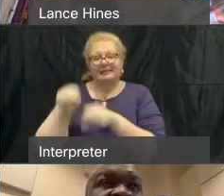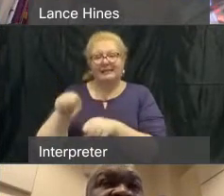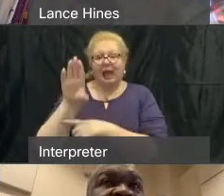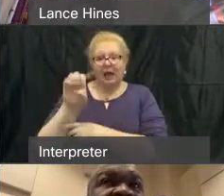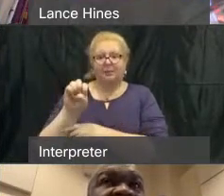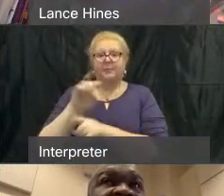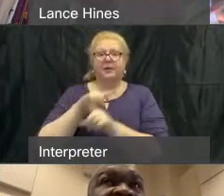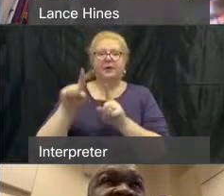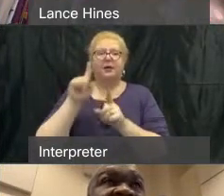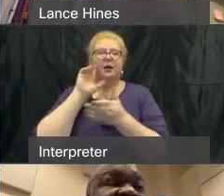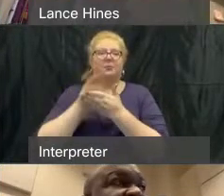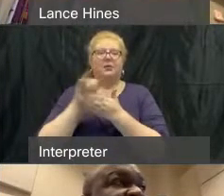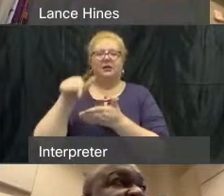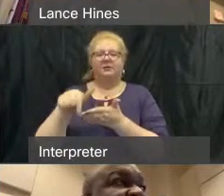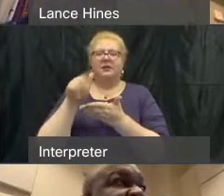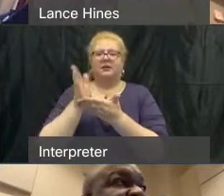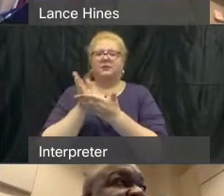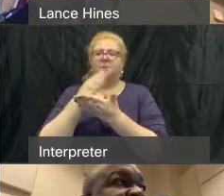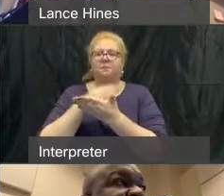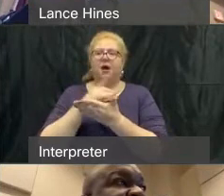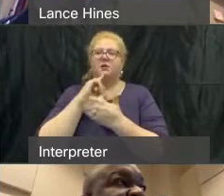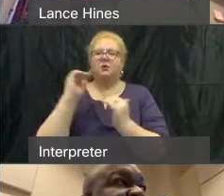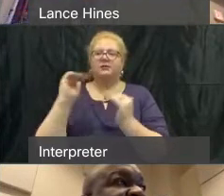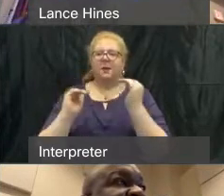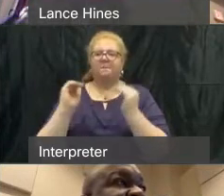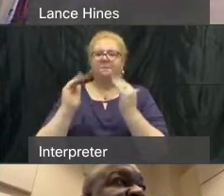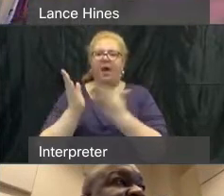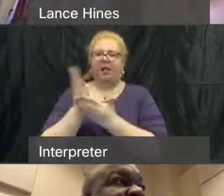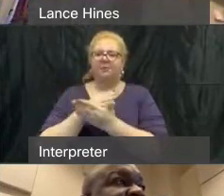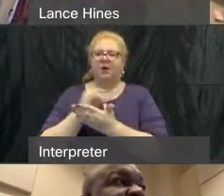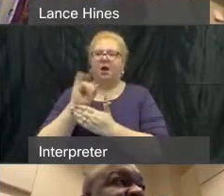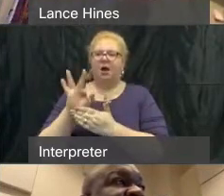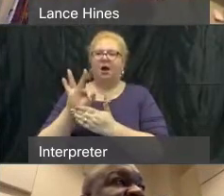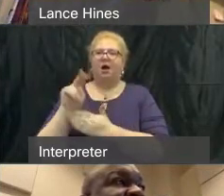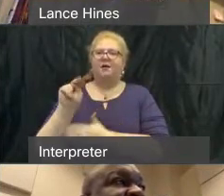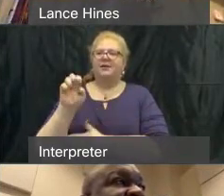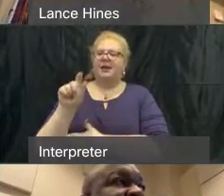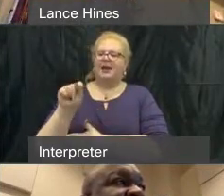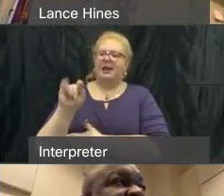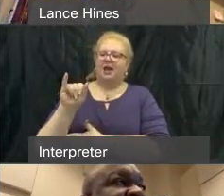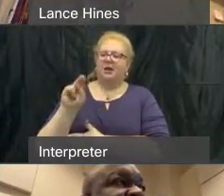this budget shows a balanced budget with a net income of about